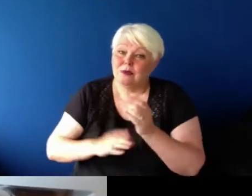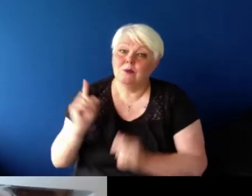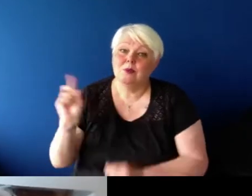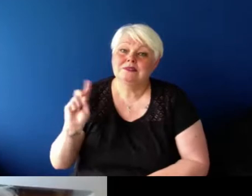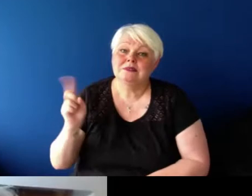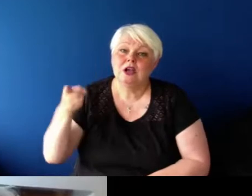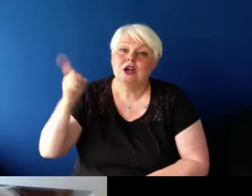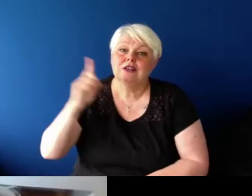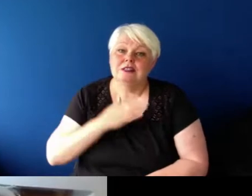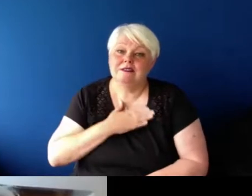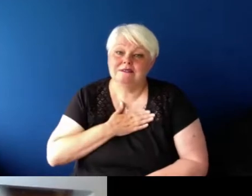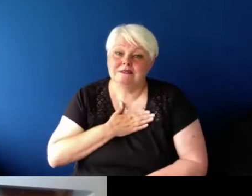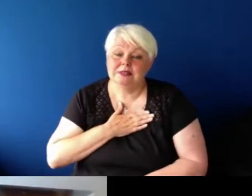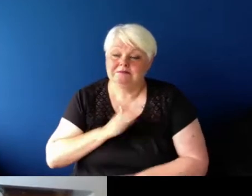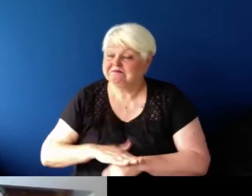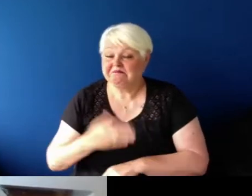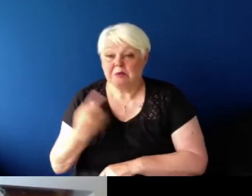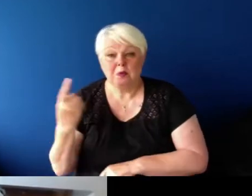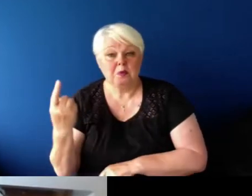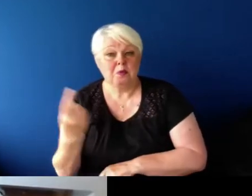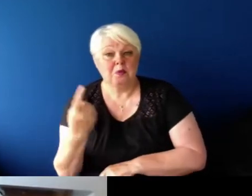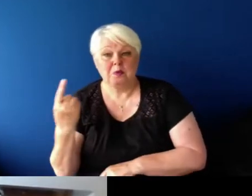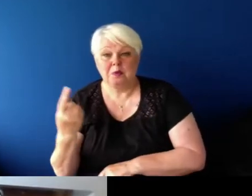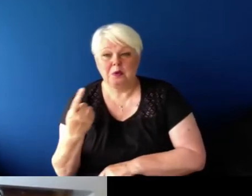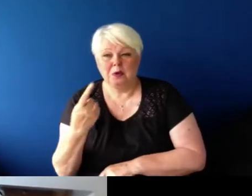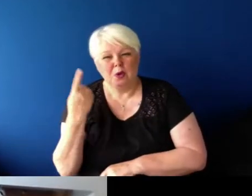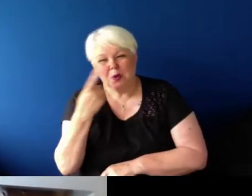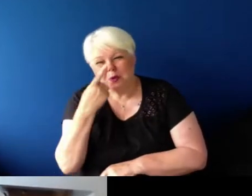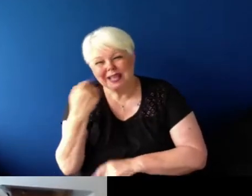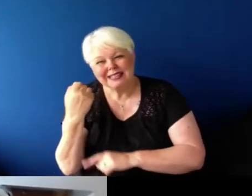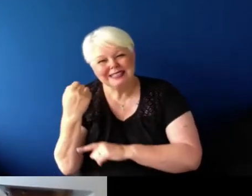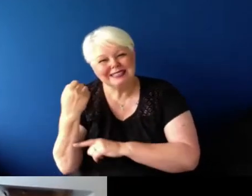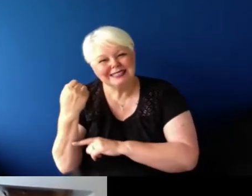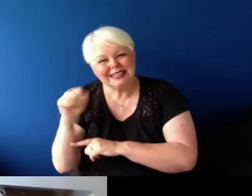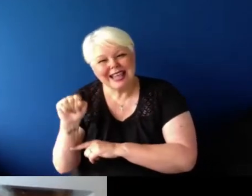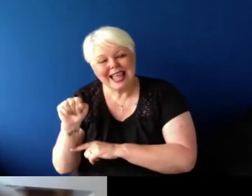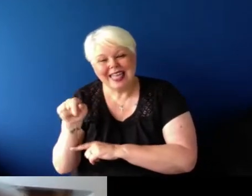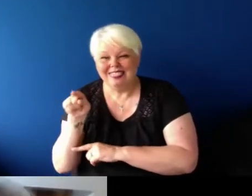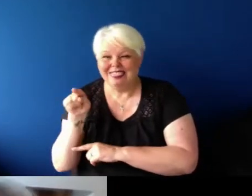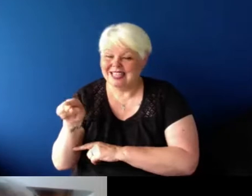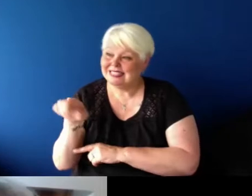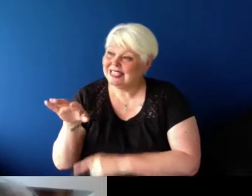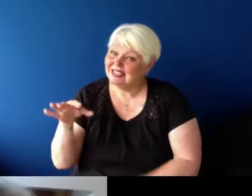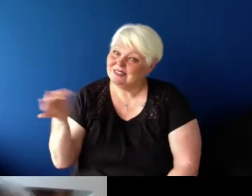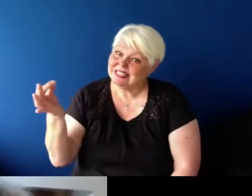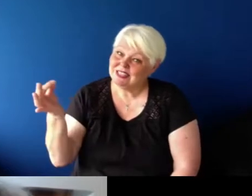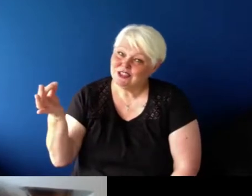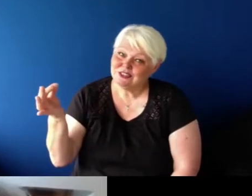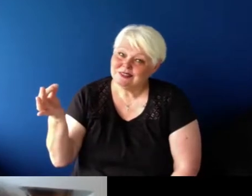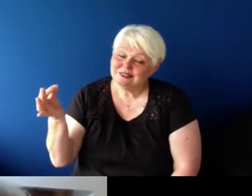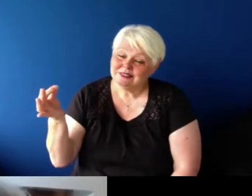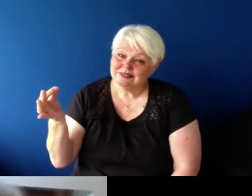are. And who can deny people that invitation?